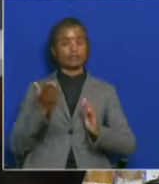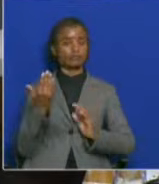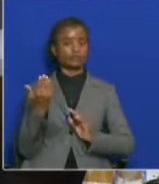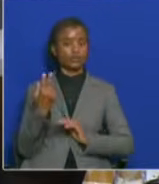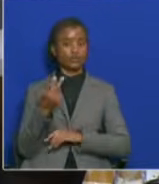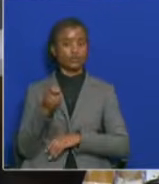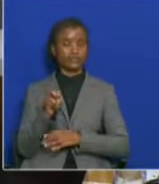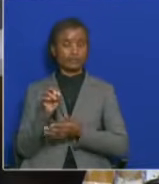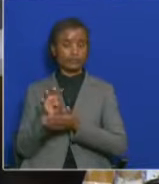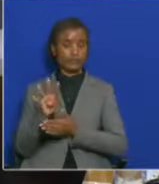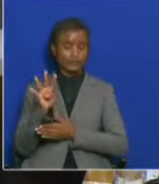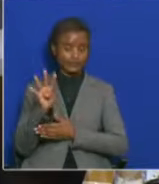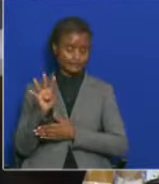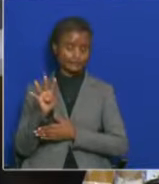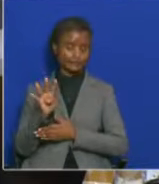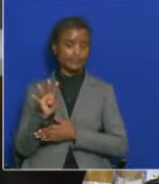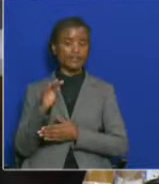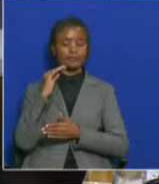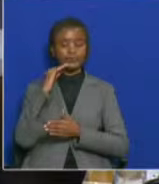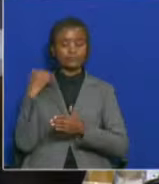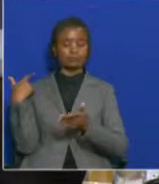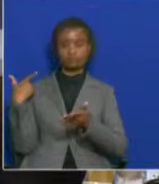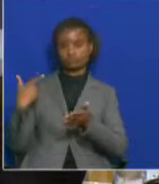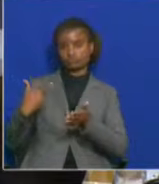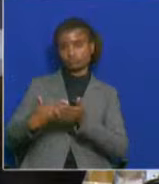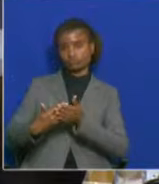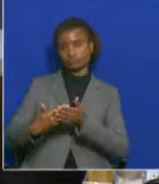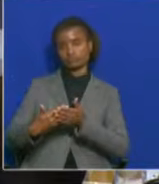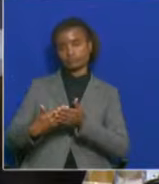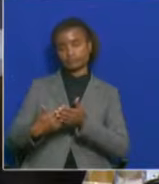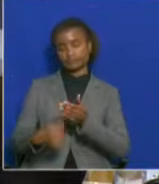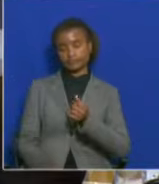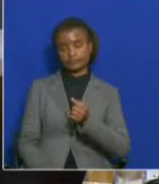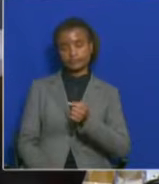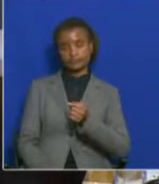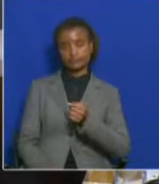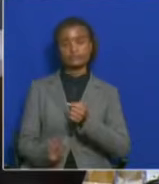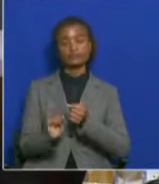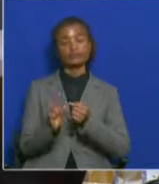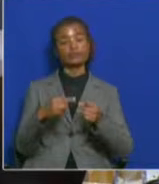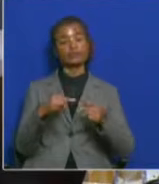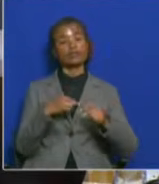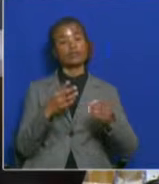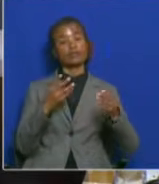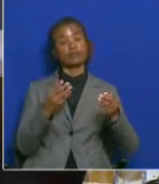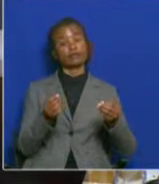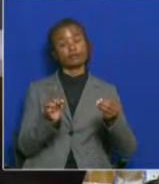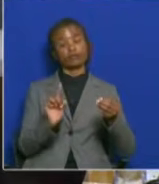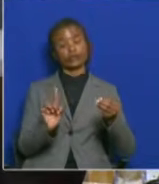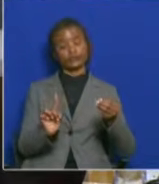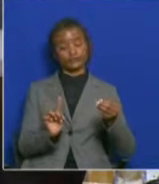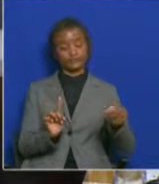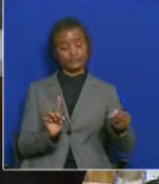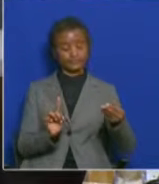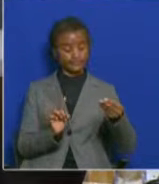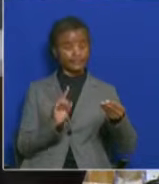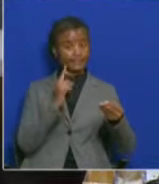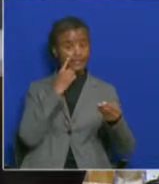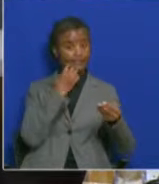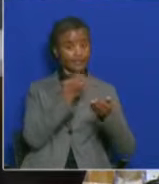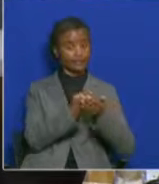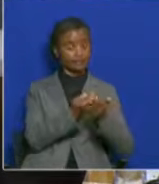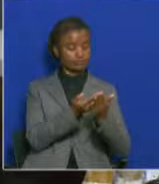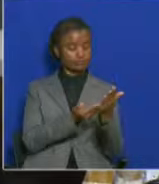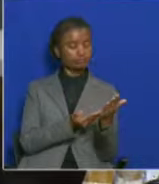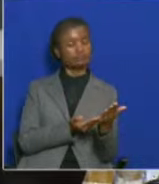over a period of time. And we have the objectively verifiable evidence before us because we requested